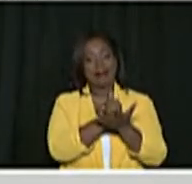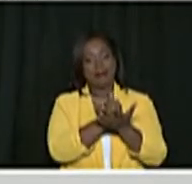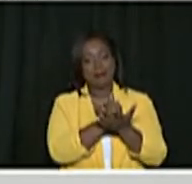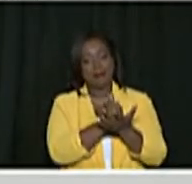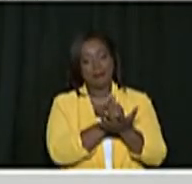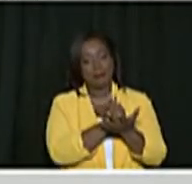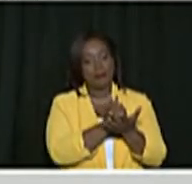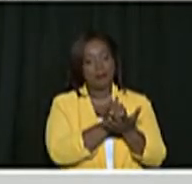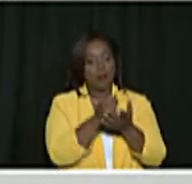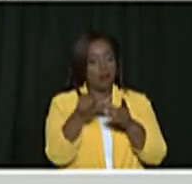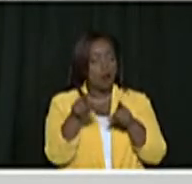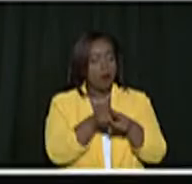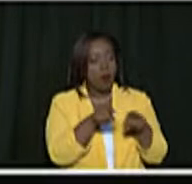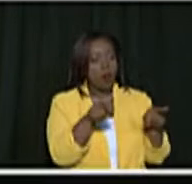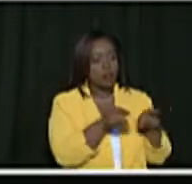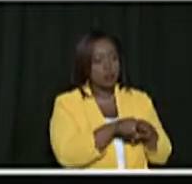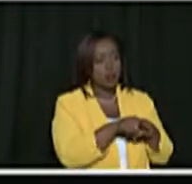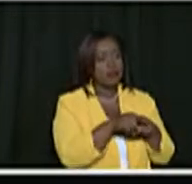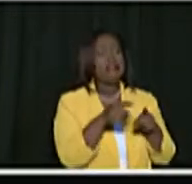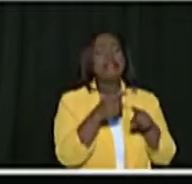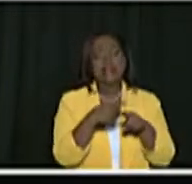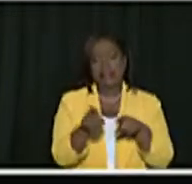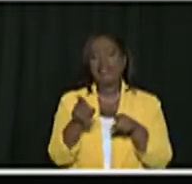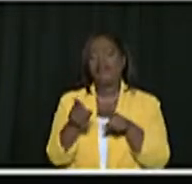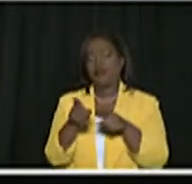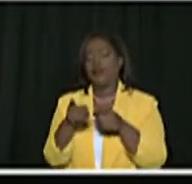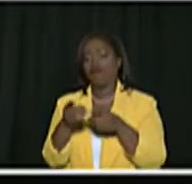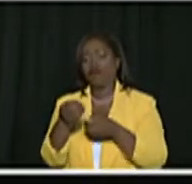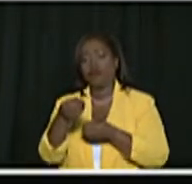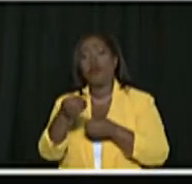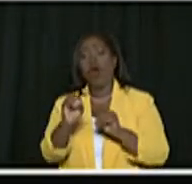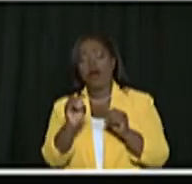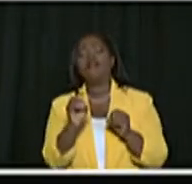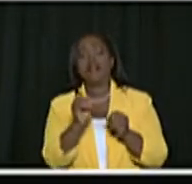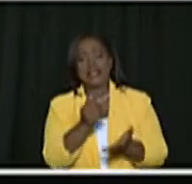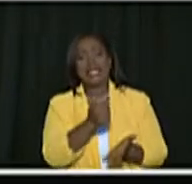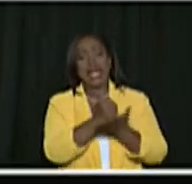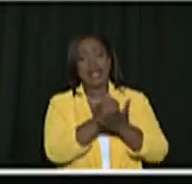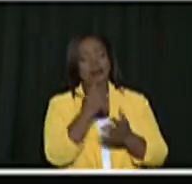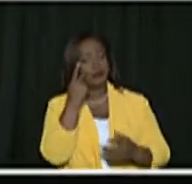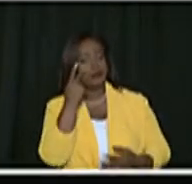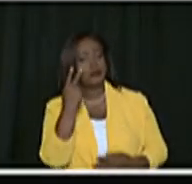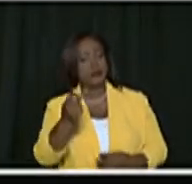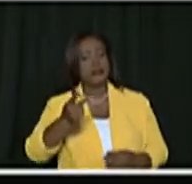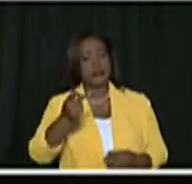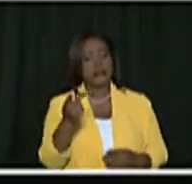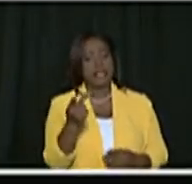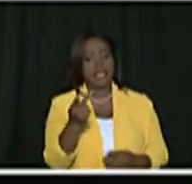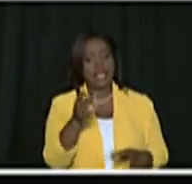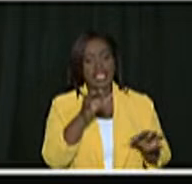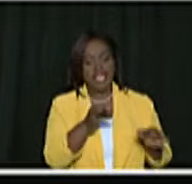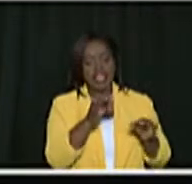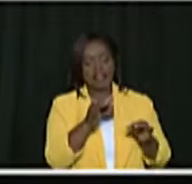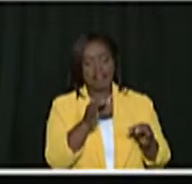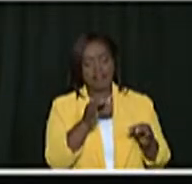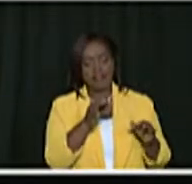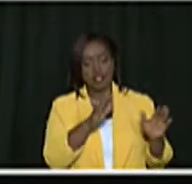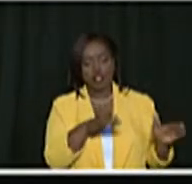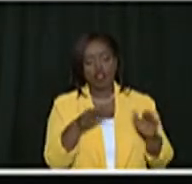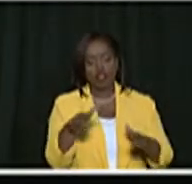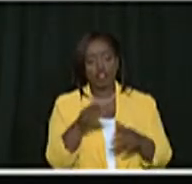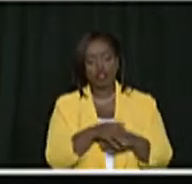is also looking at those children as well in terms of their rights. And so we continue to